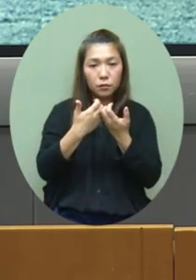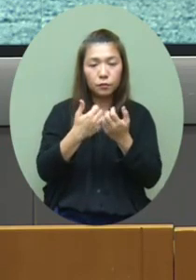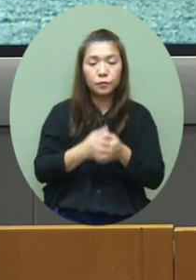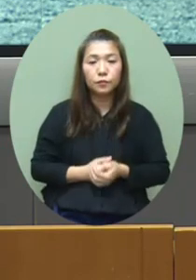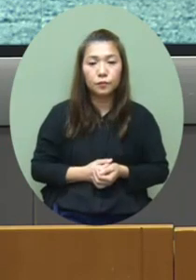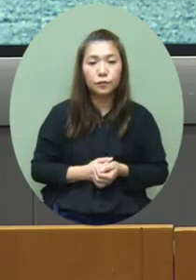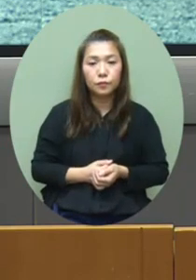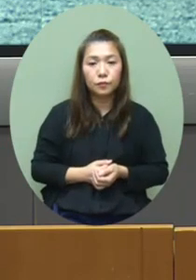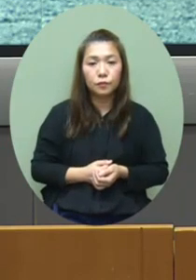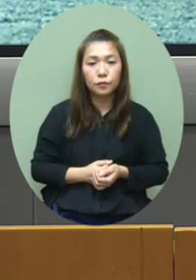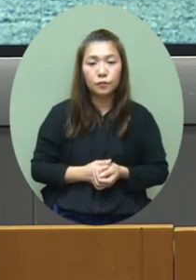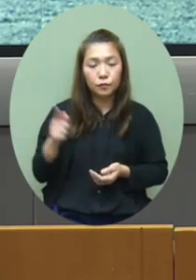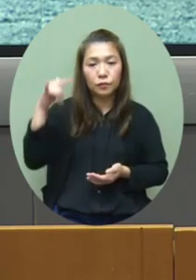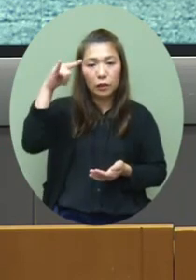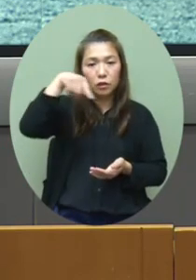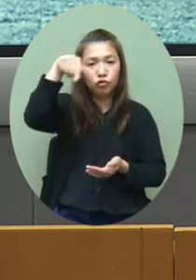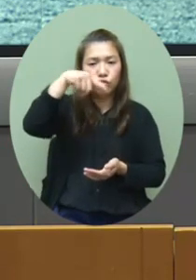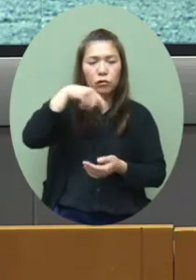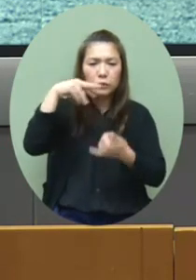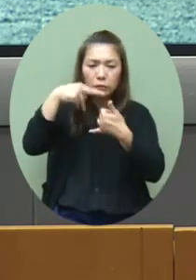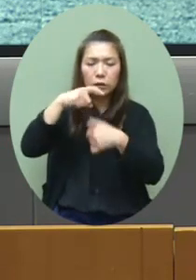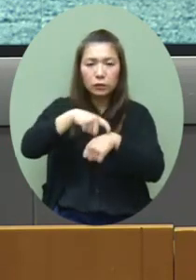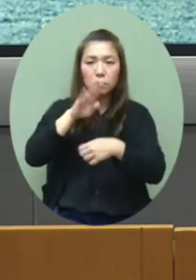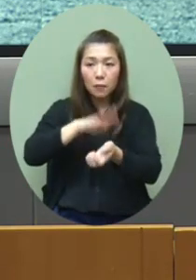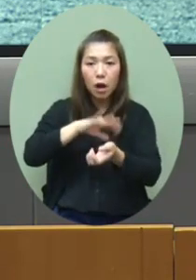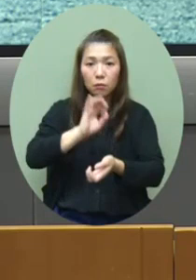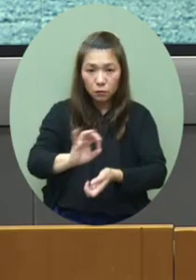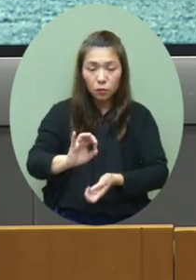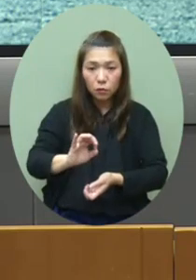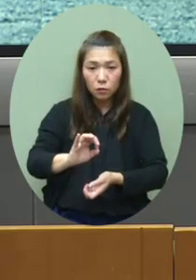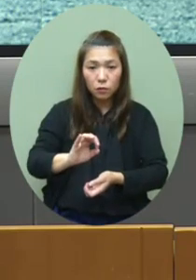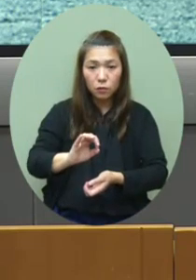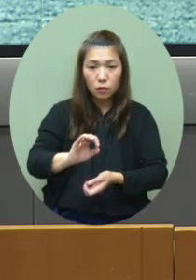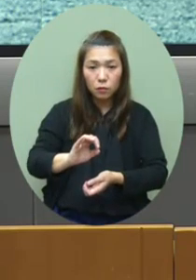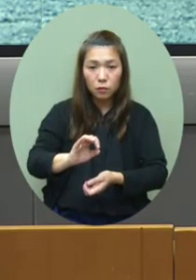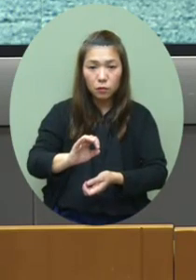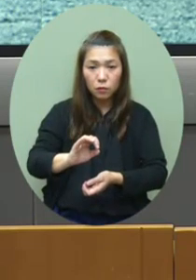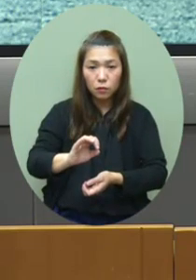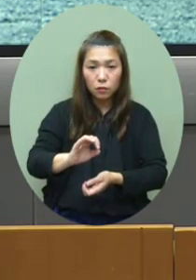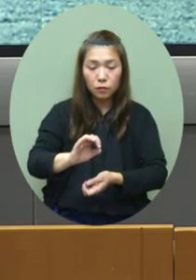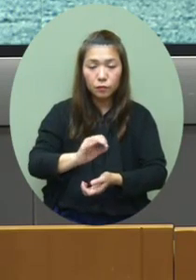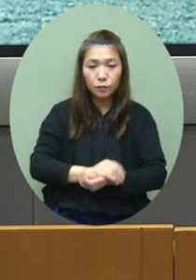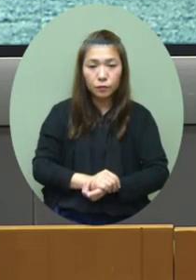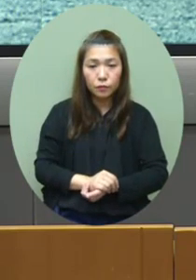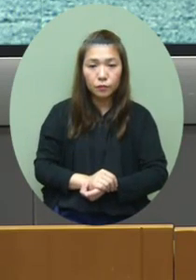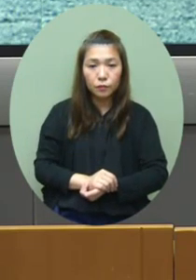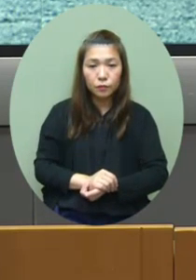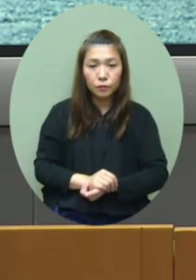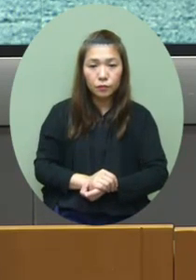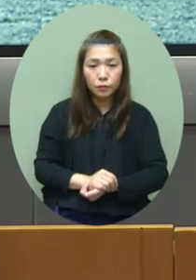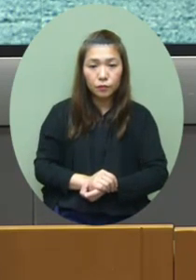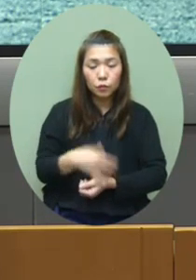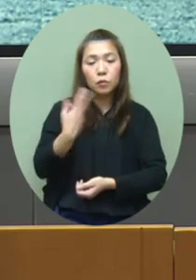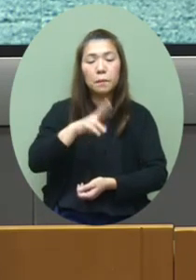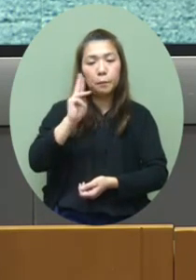the airport they will be transferred to the designated quarantine center if the first